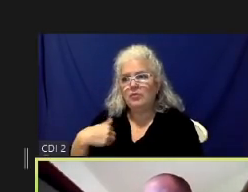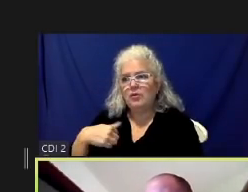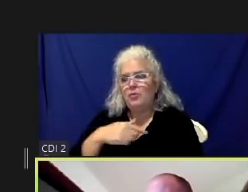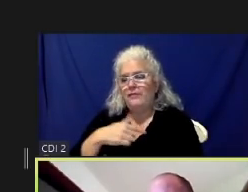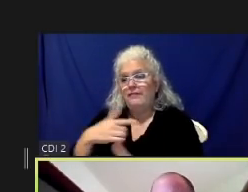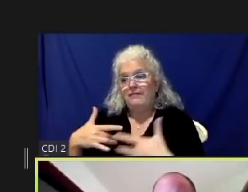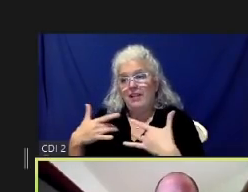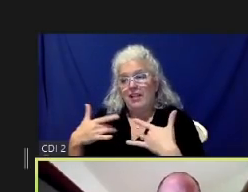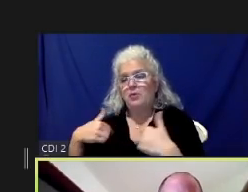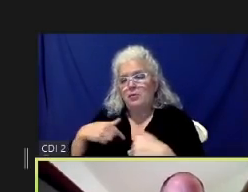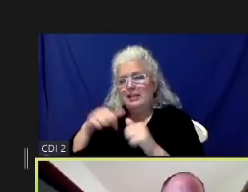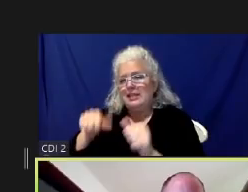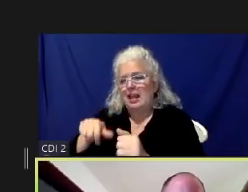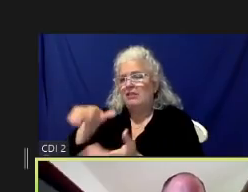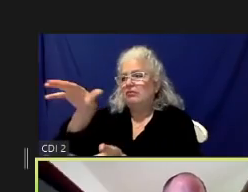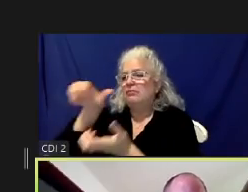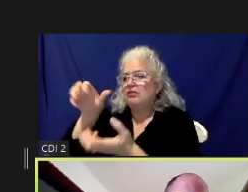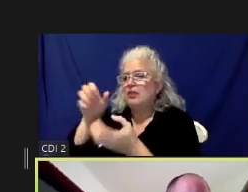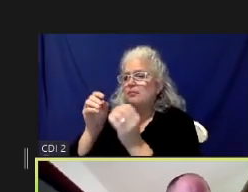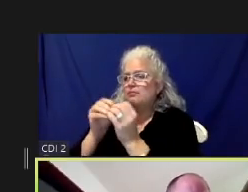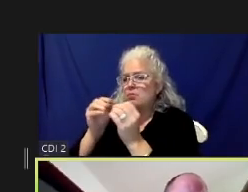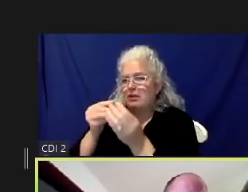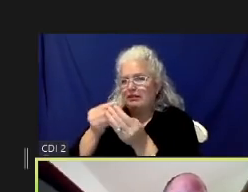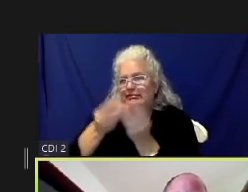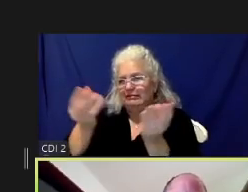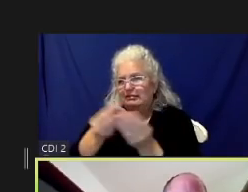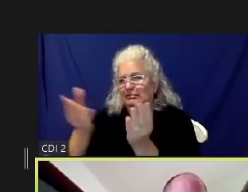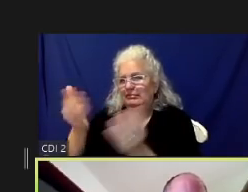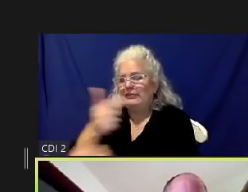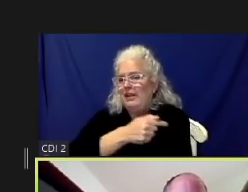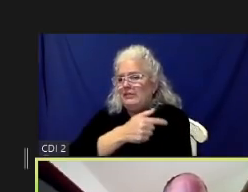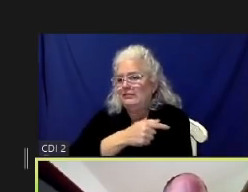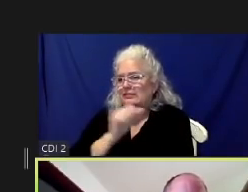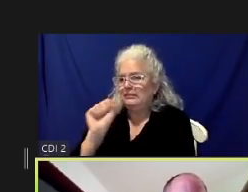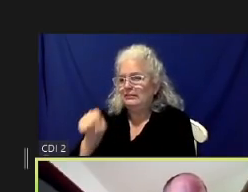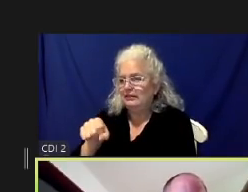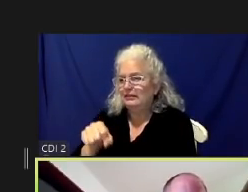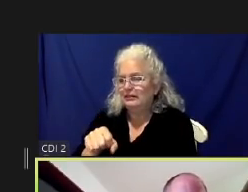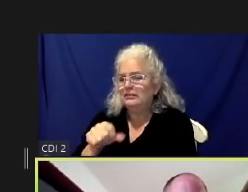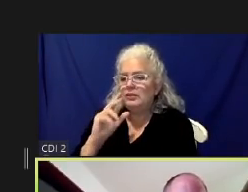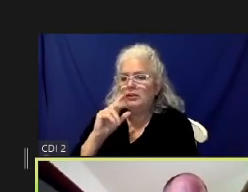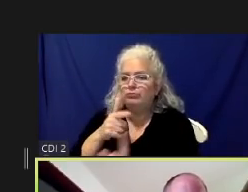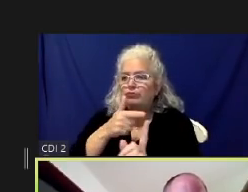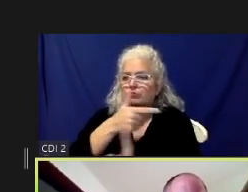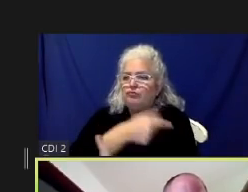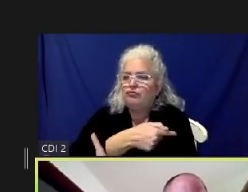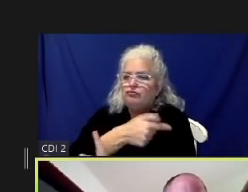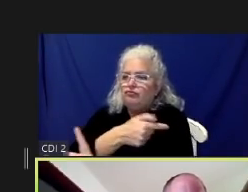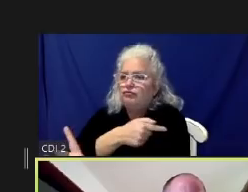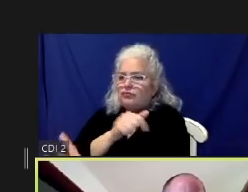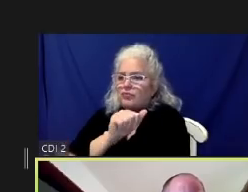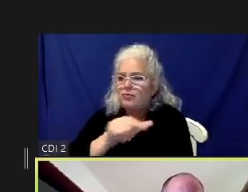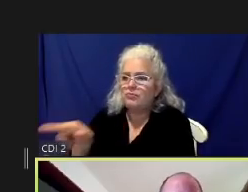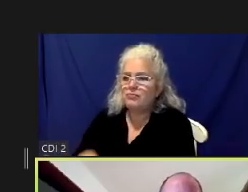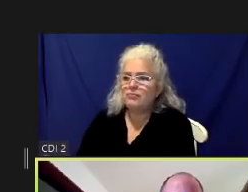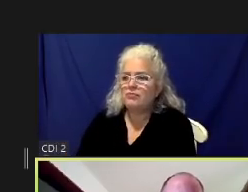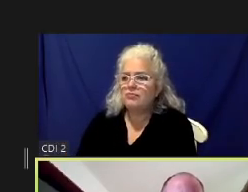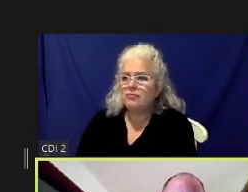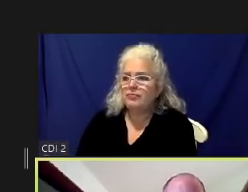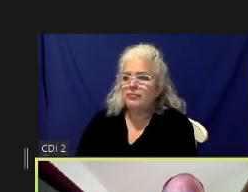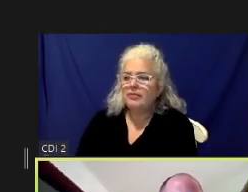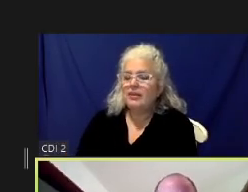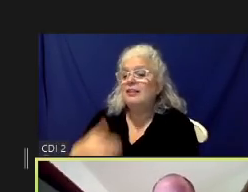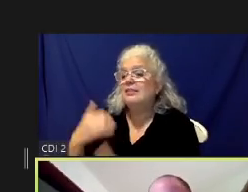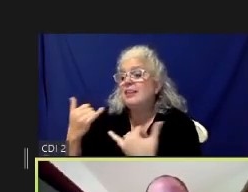And really, when we think again about these sort of age